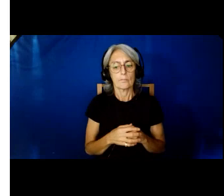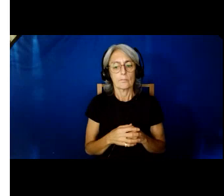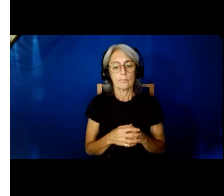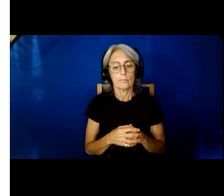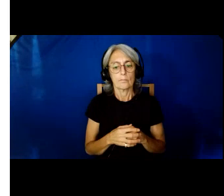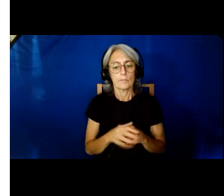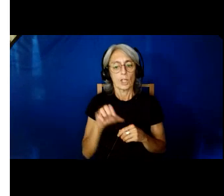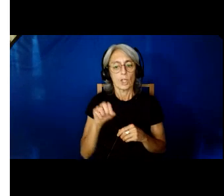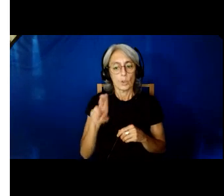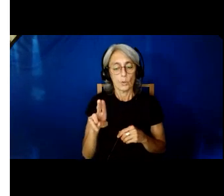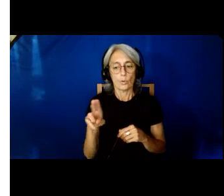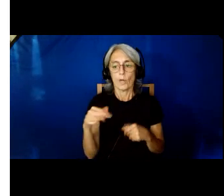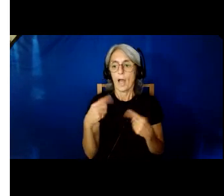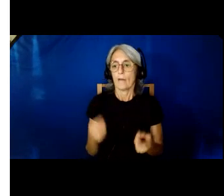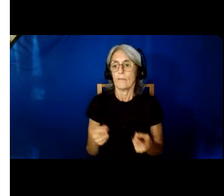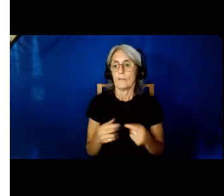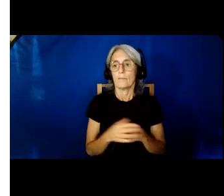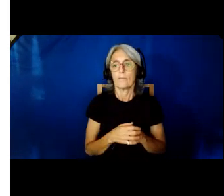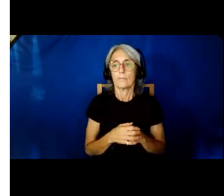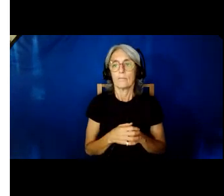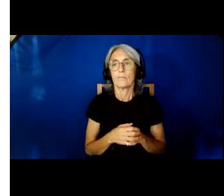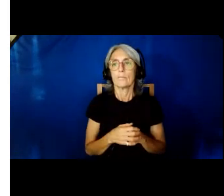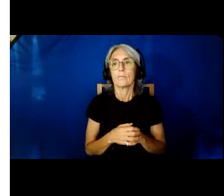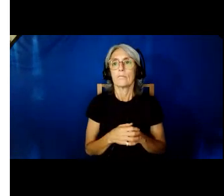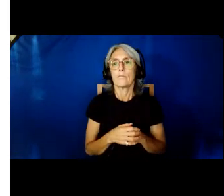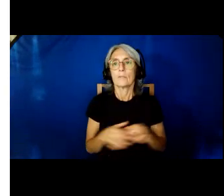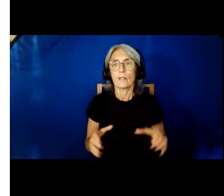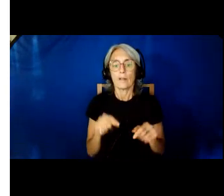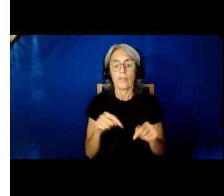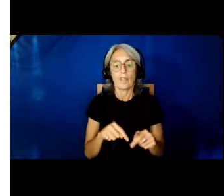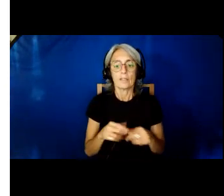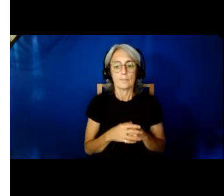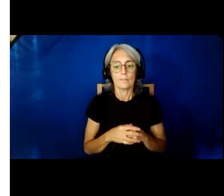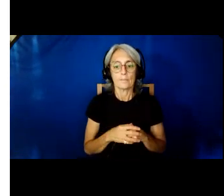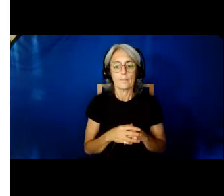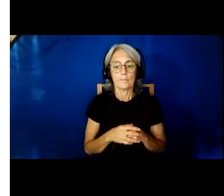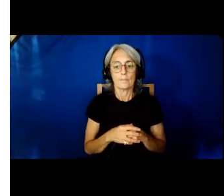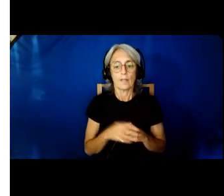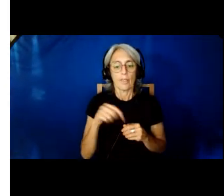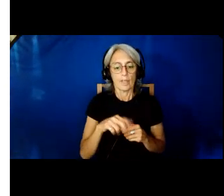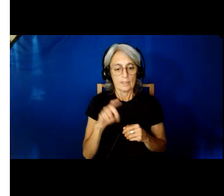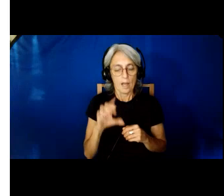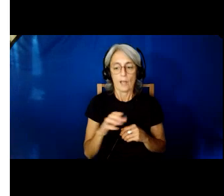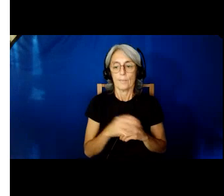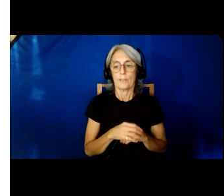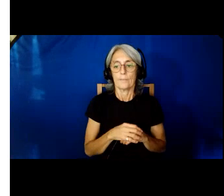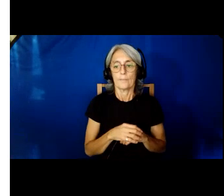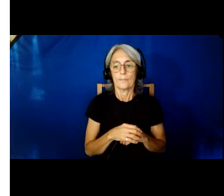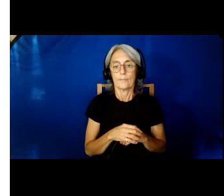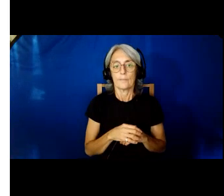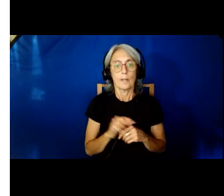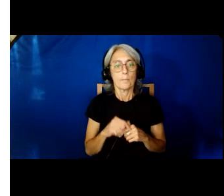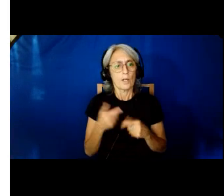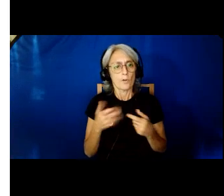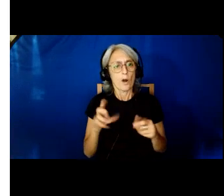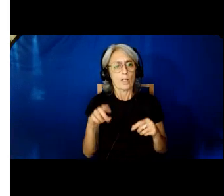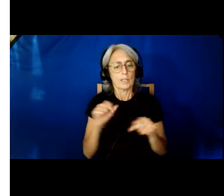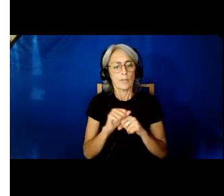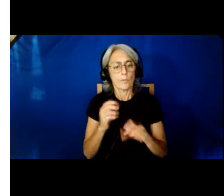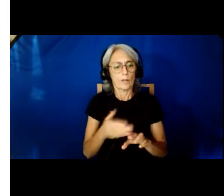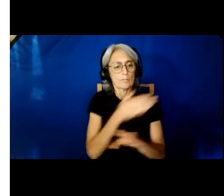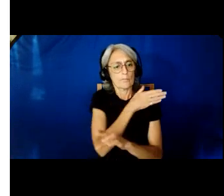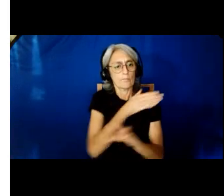have cultivated this document, but you've already been doing the work through the